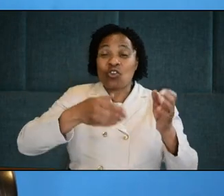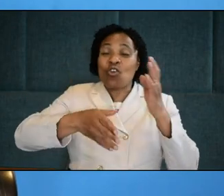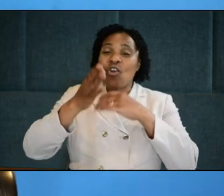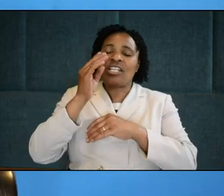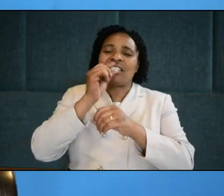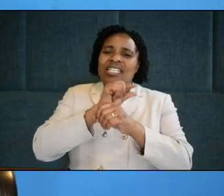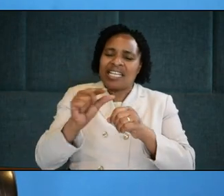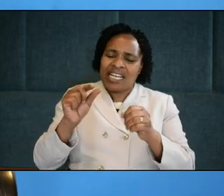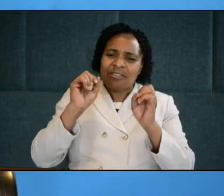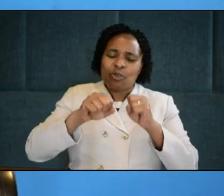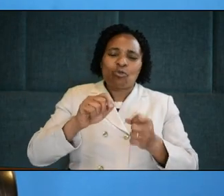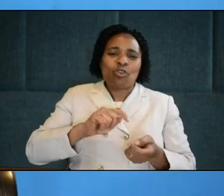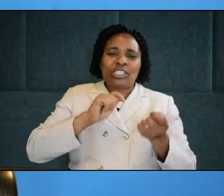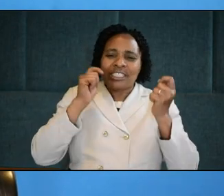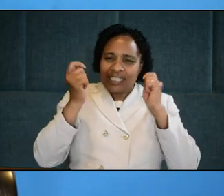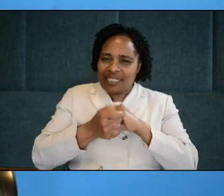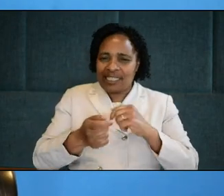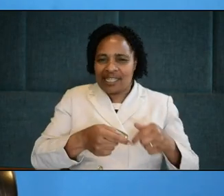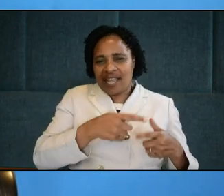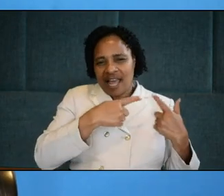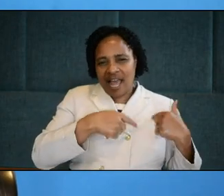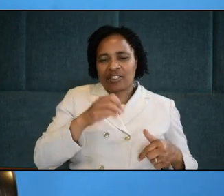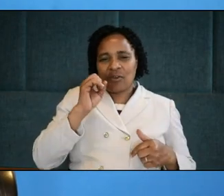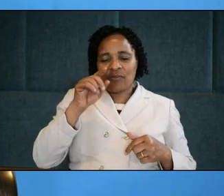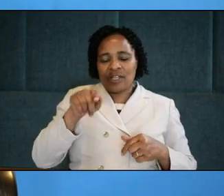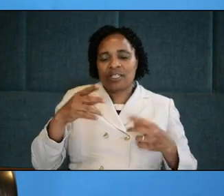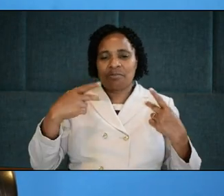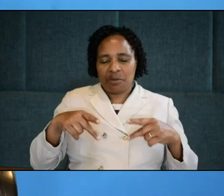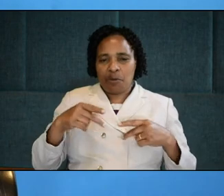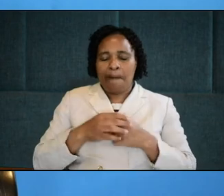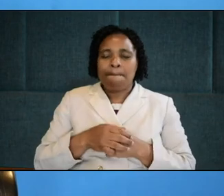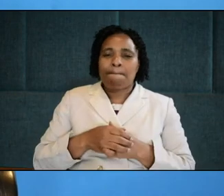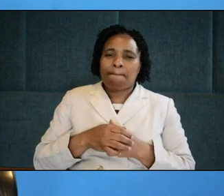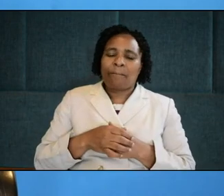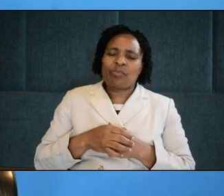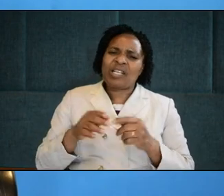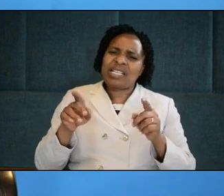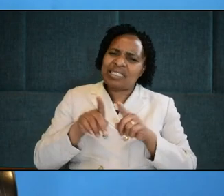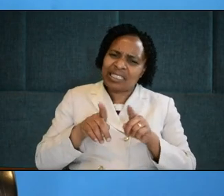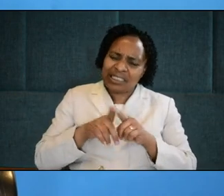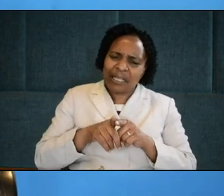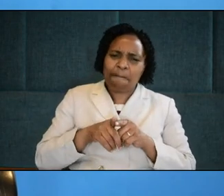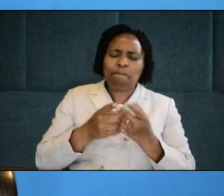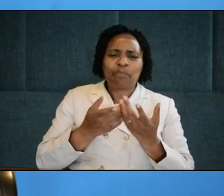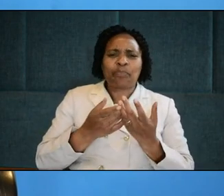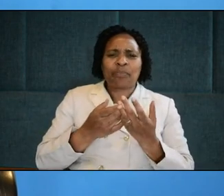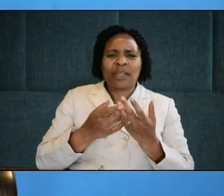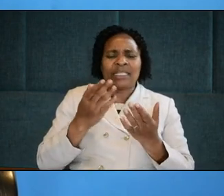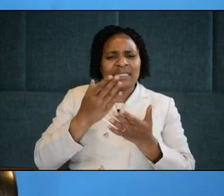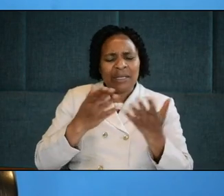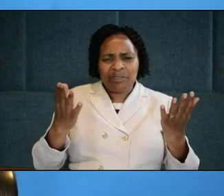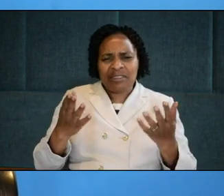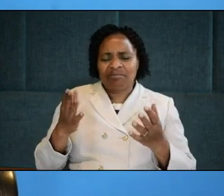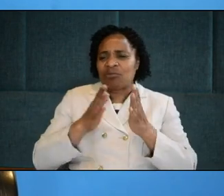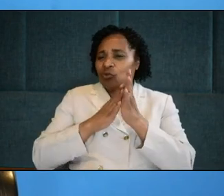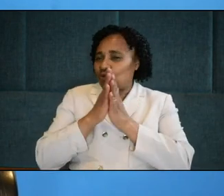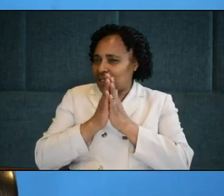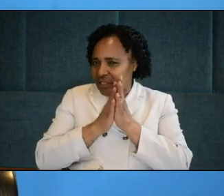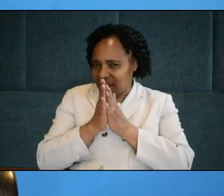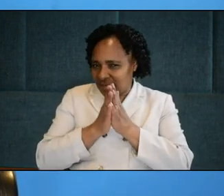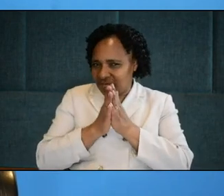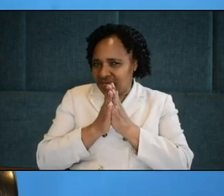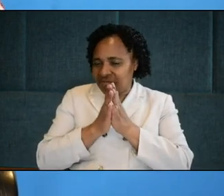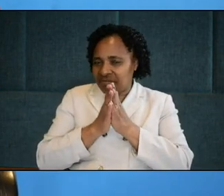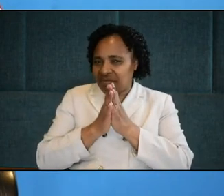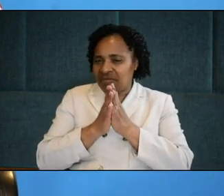actually transform the hearts of these people. I'd also like us to look at something interesting. When